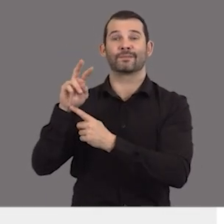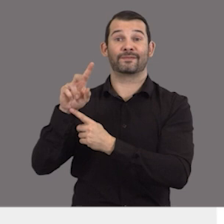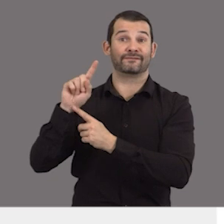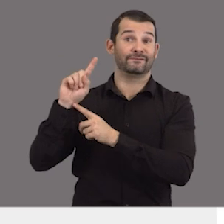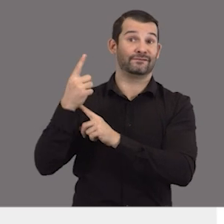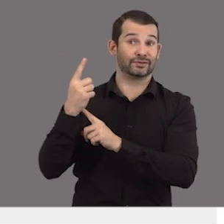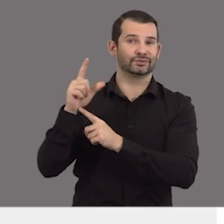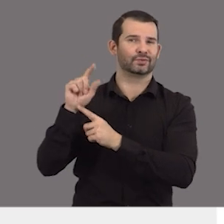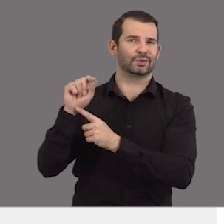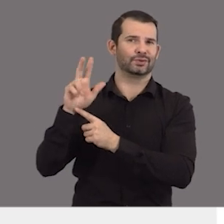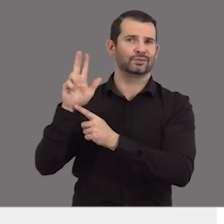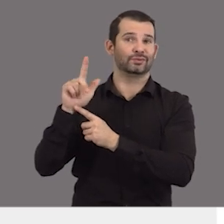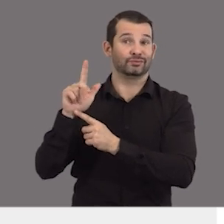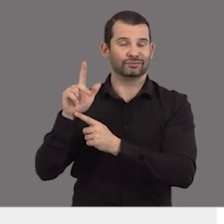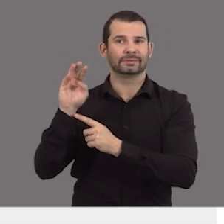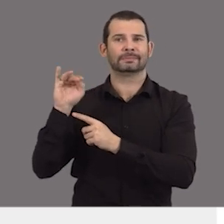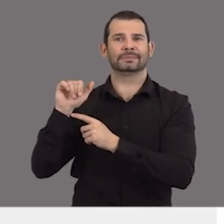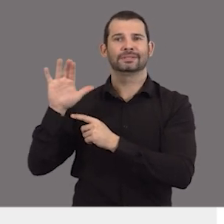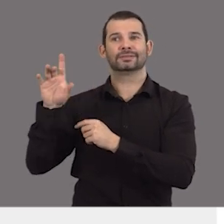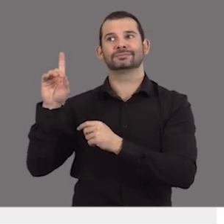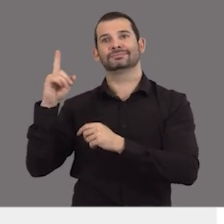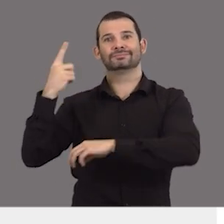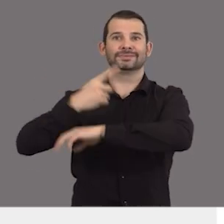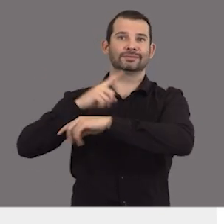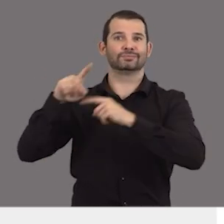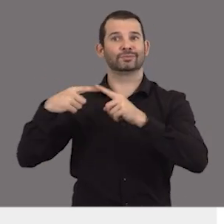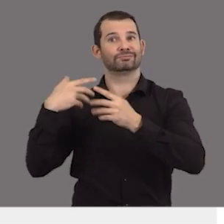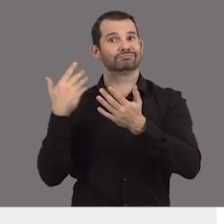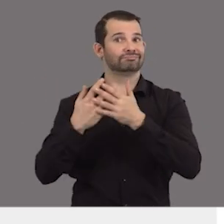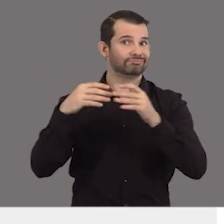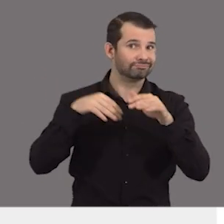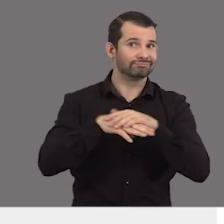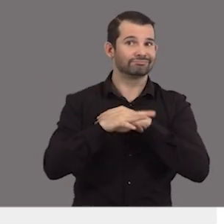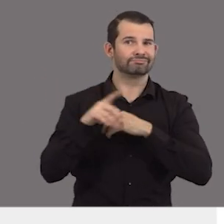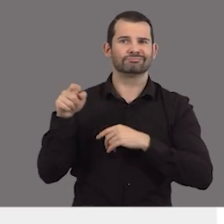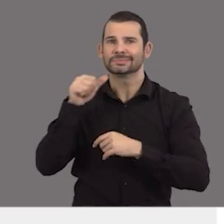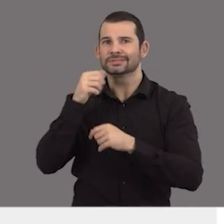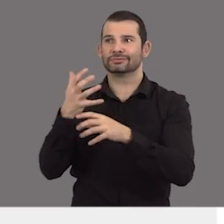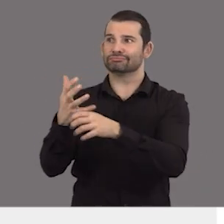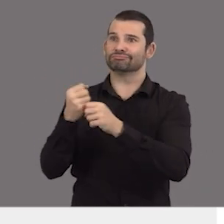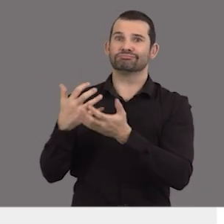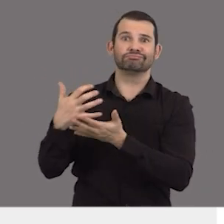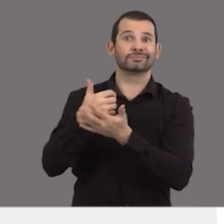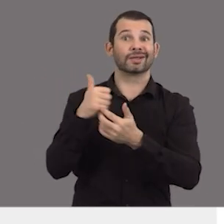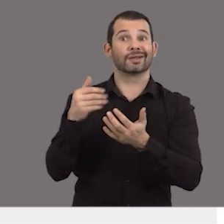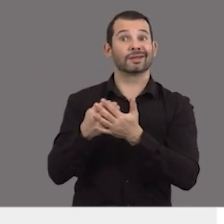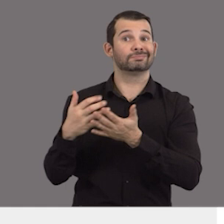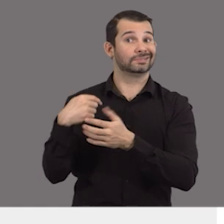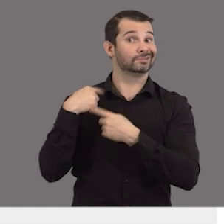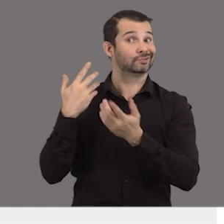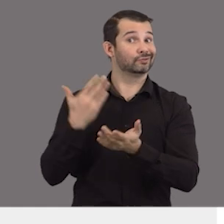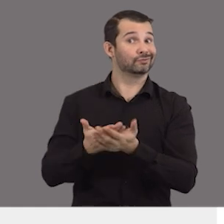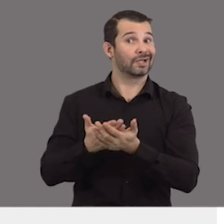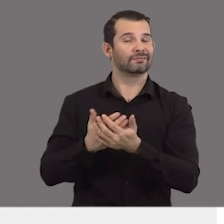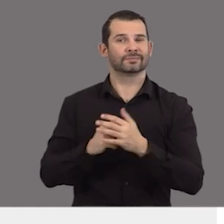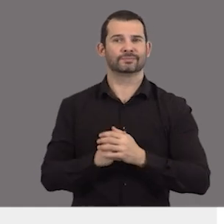Enter November 1st, 2023 as Mia's date of entry. She didn't earn any income since her